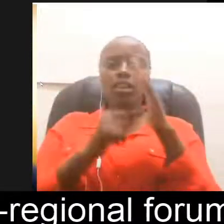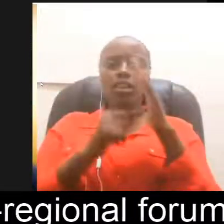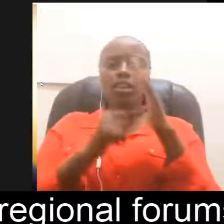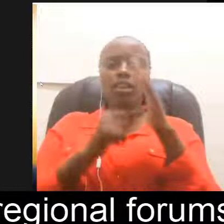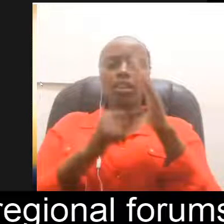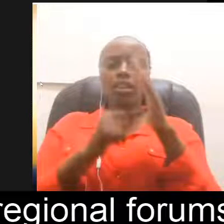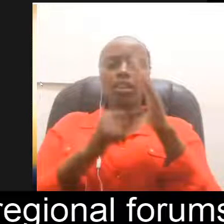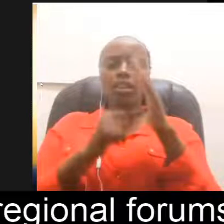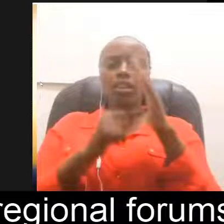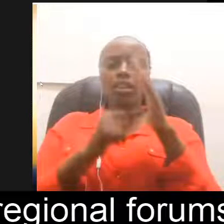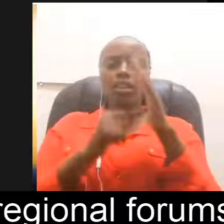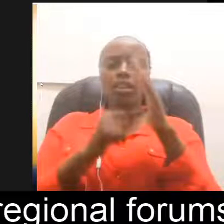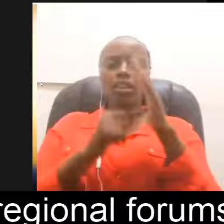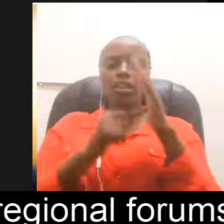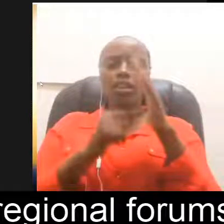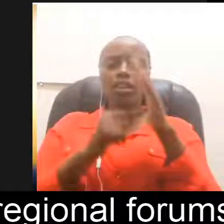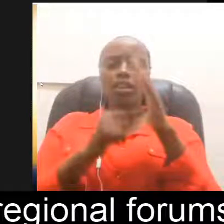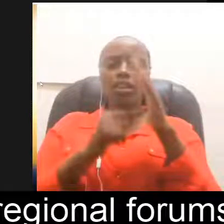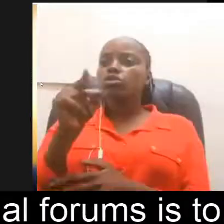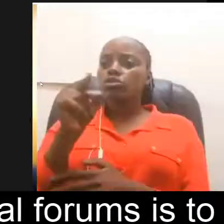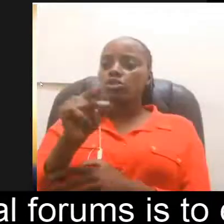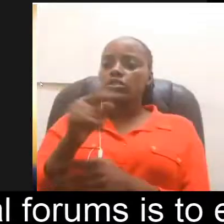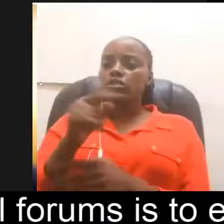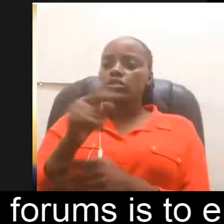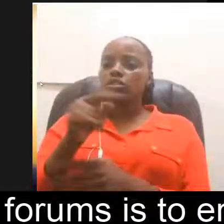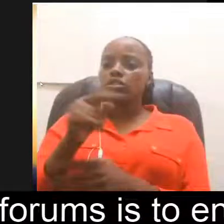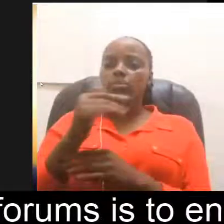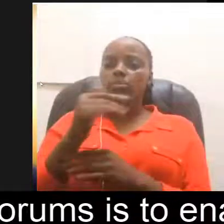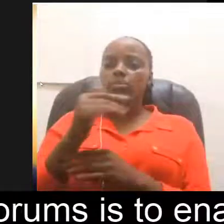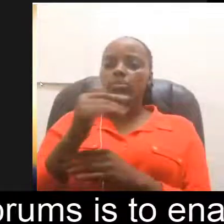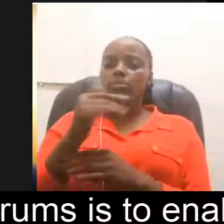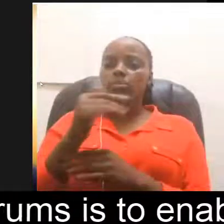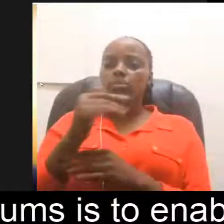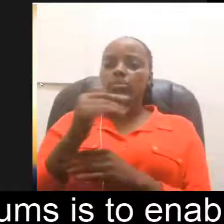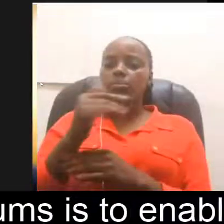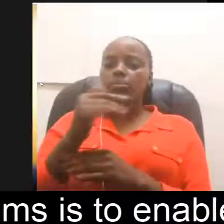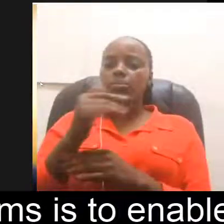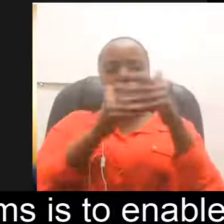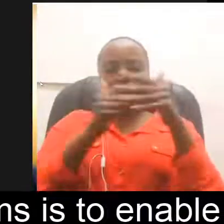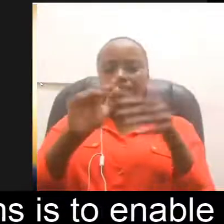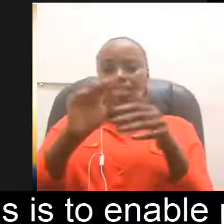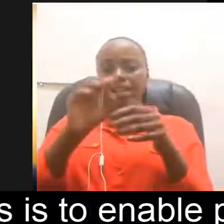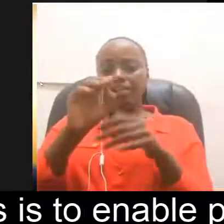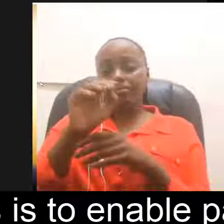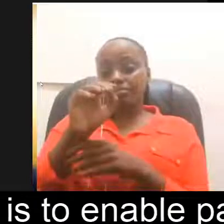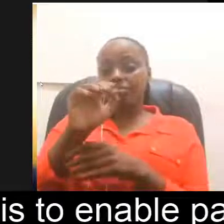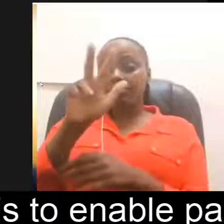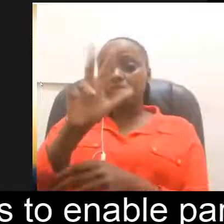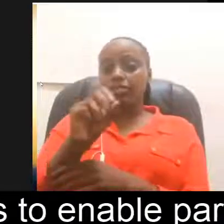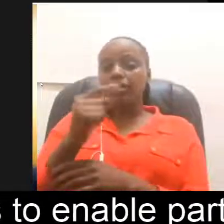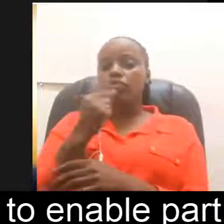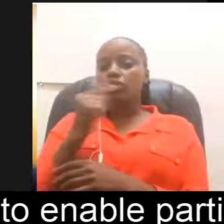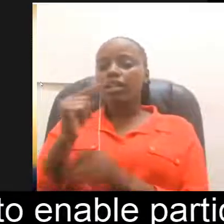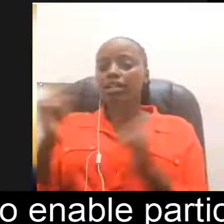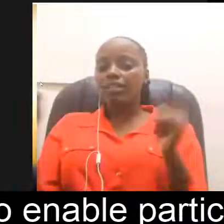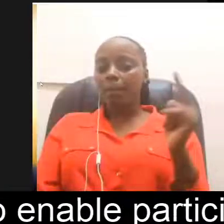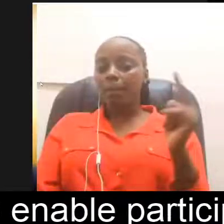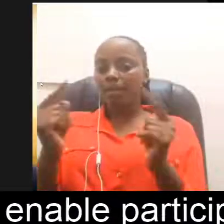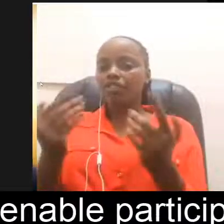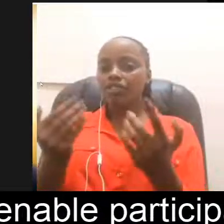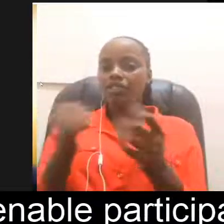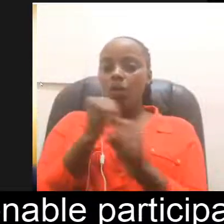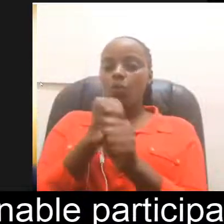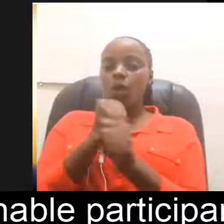So, Tim, we just wanted you to, as we reflect on the Charter at 30, we want you to give us a brief on, the work so far